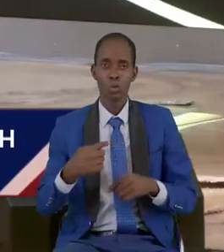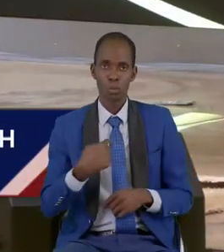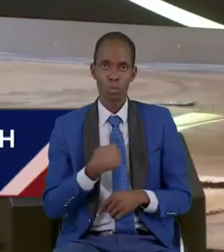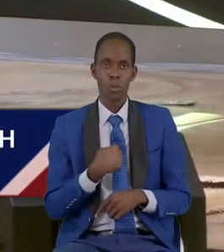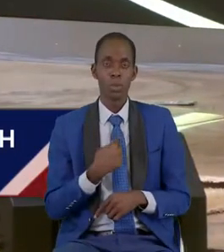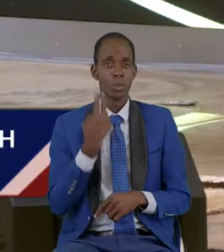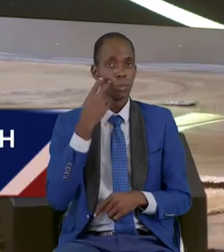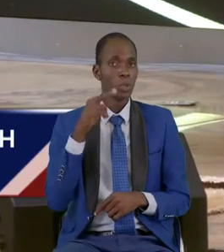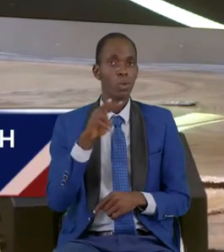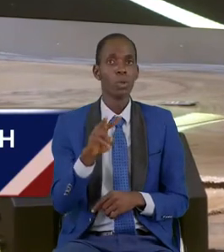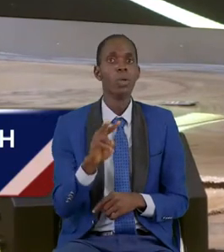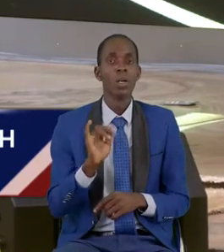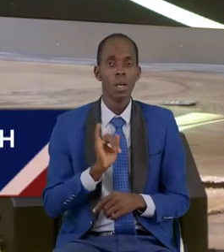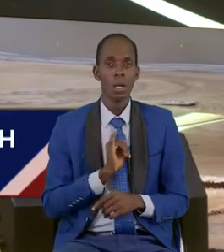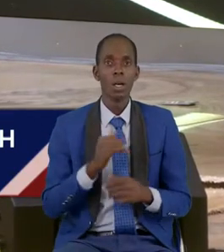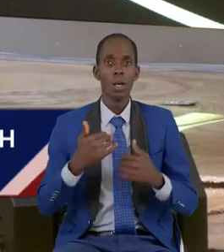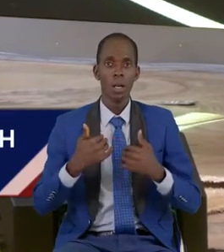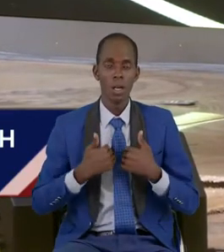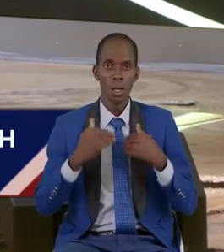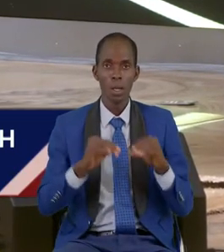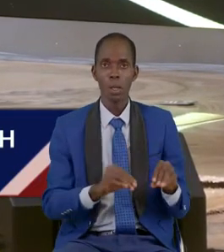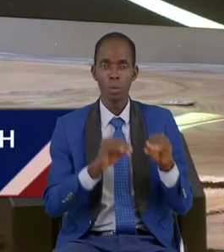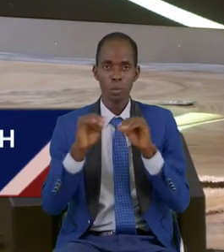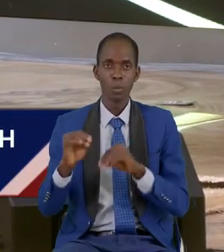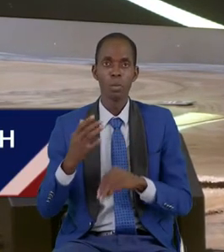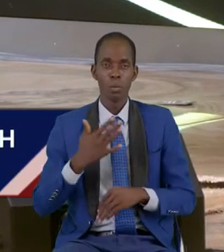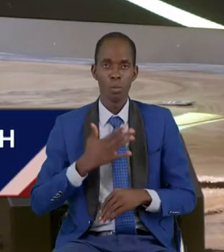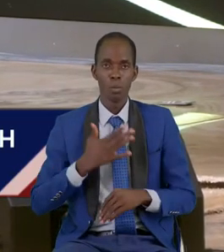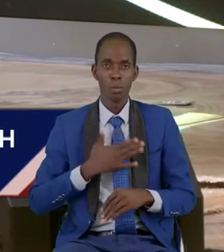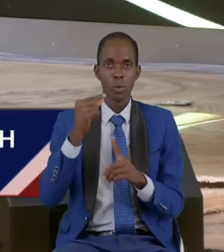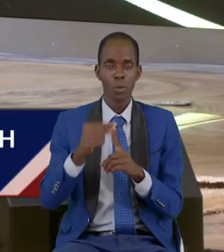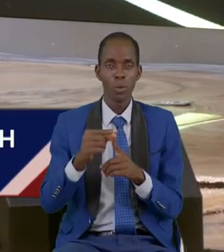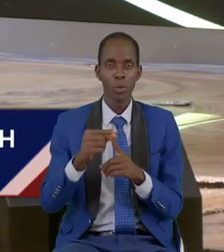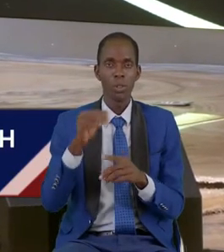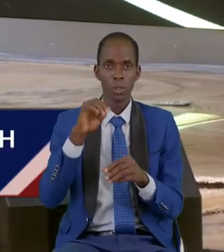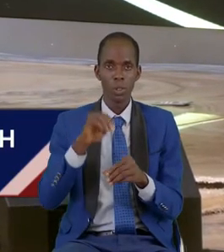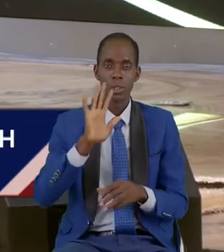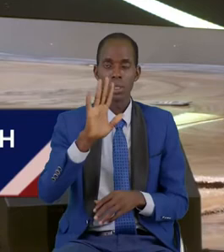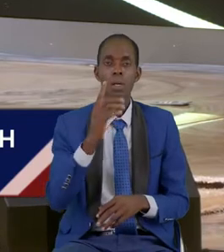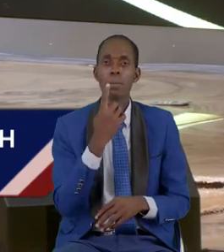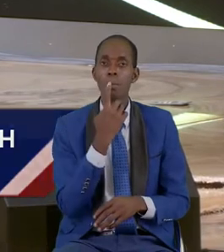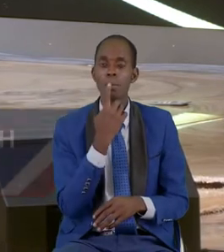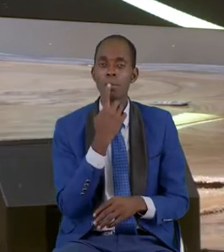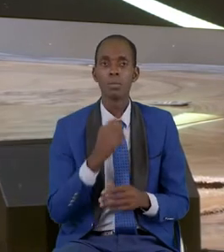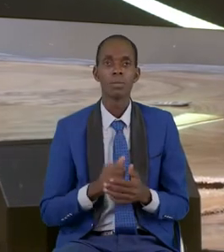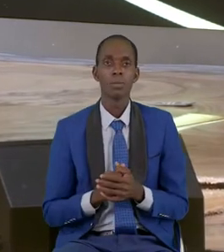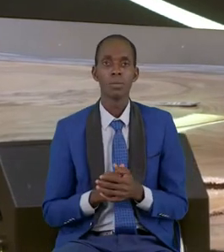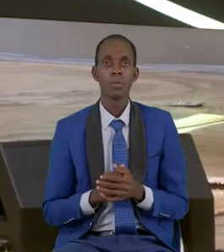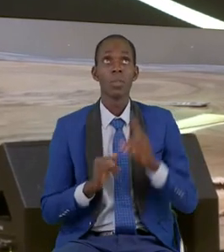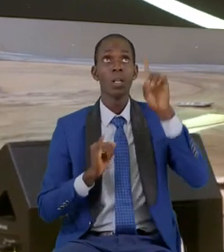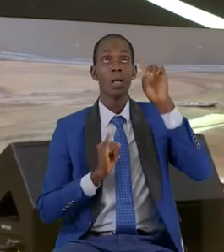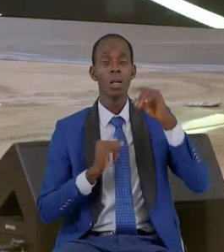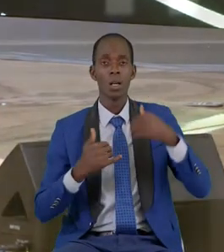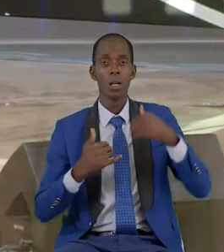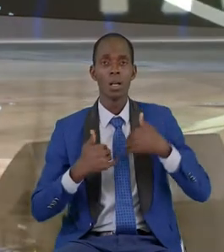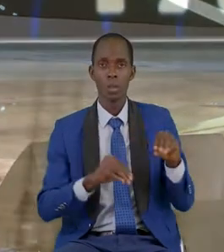behold, I have put my words in thy mouth. I have put